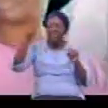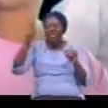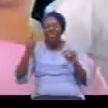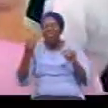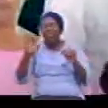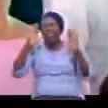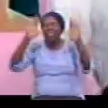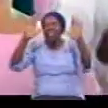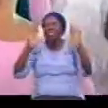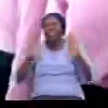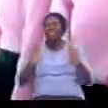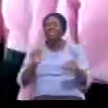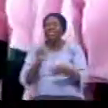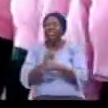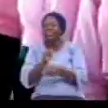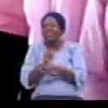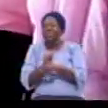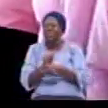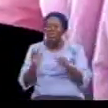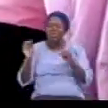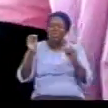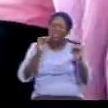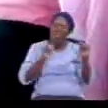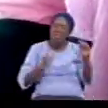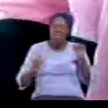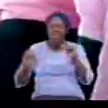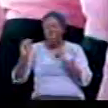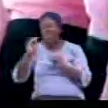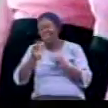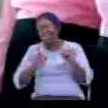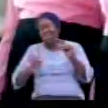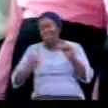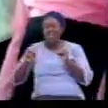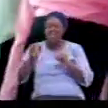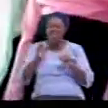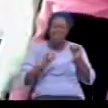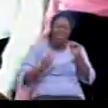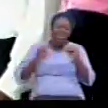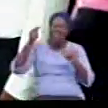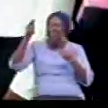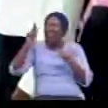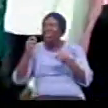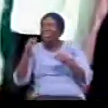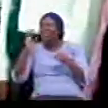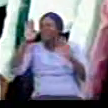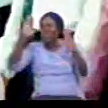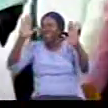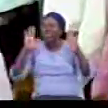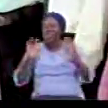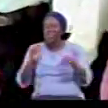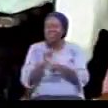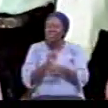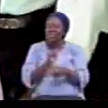one like you, God of miracles.